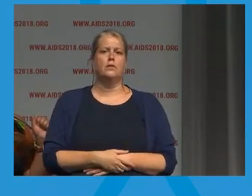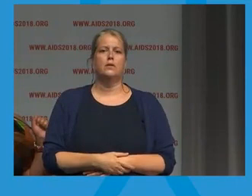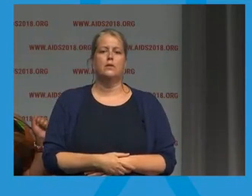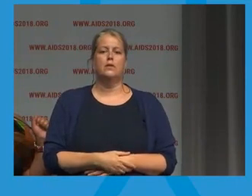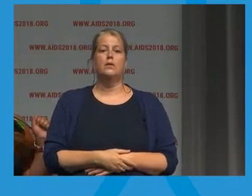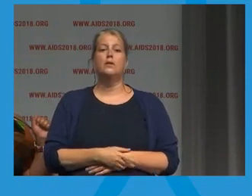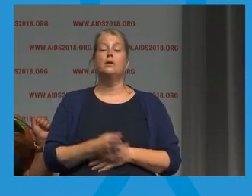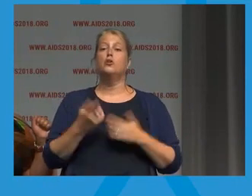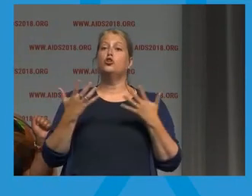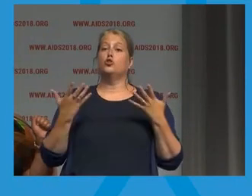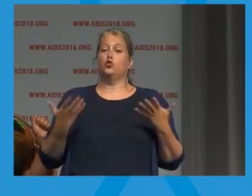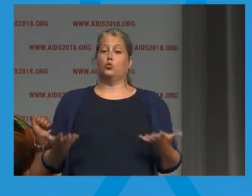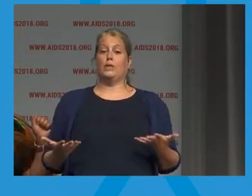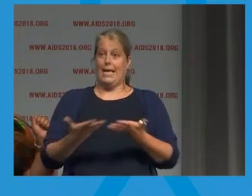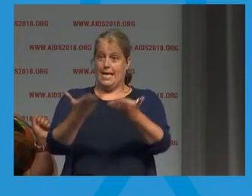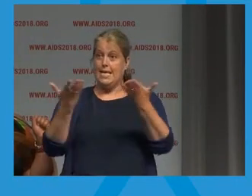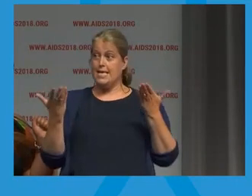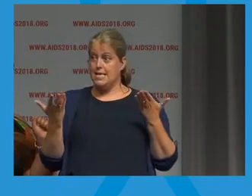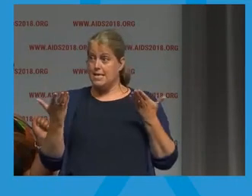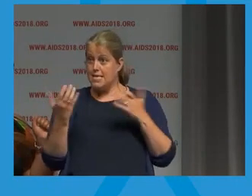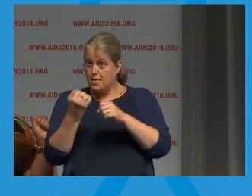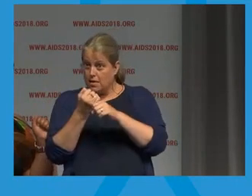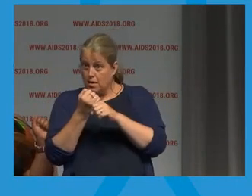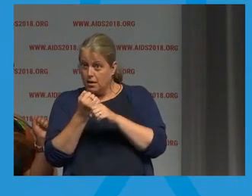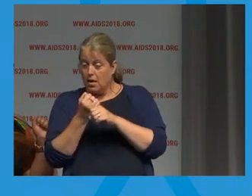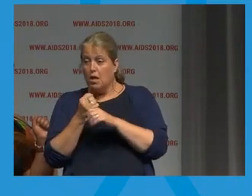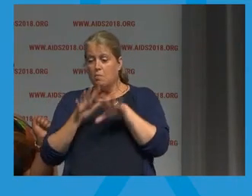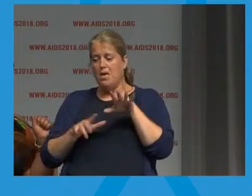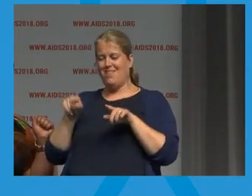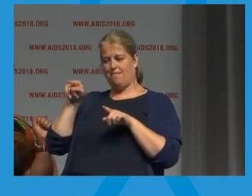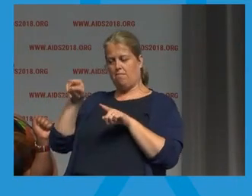What you do today could be the lifeline.